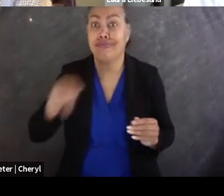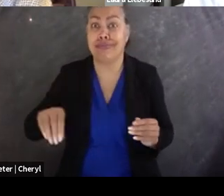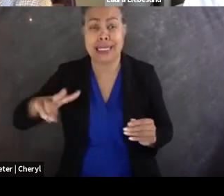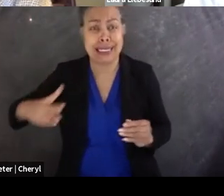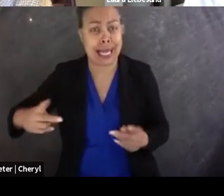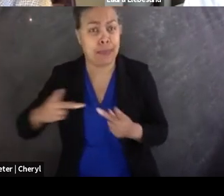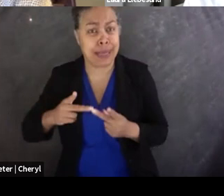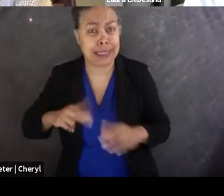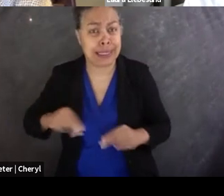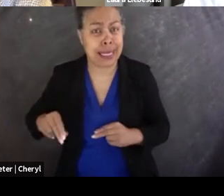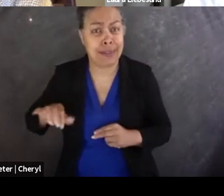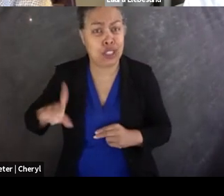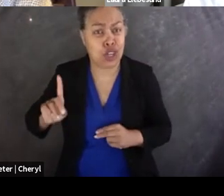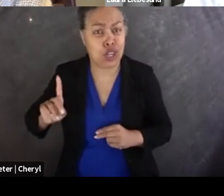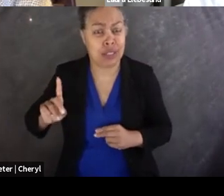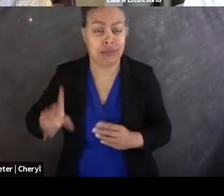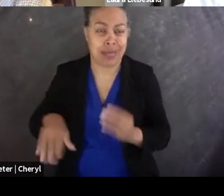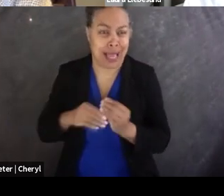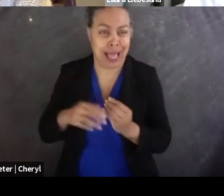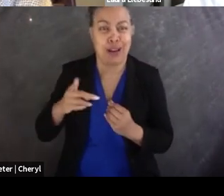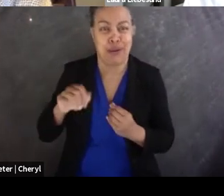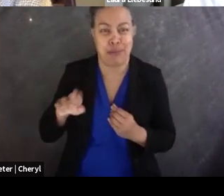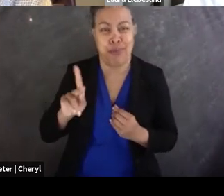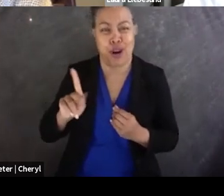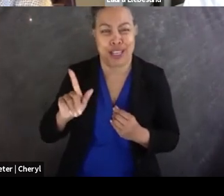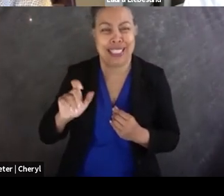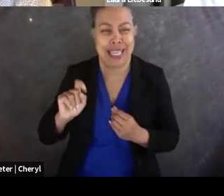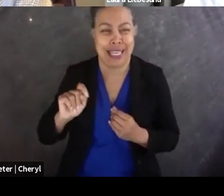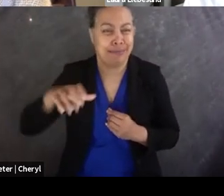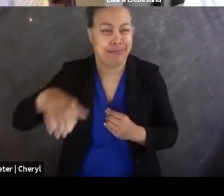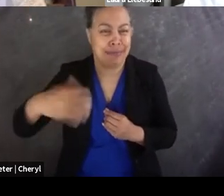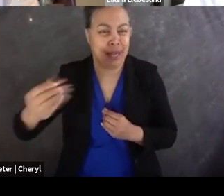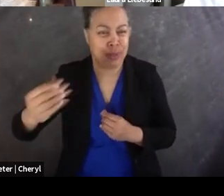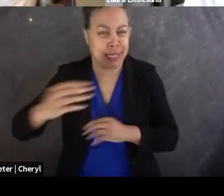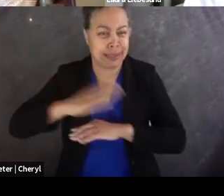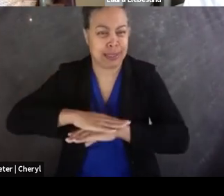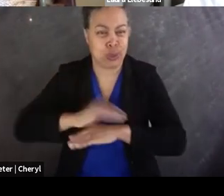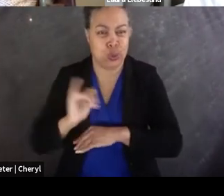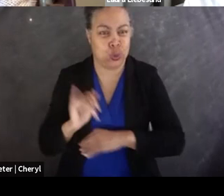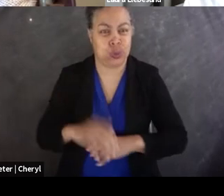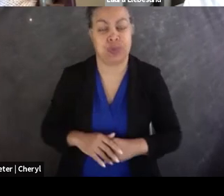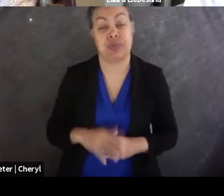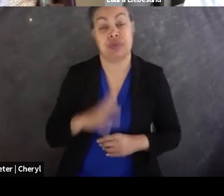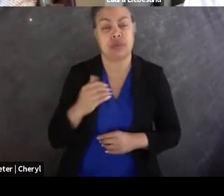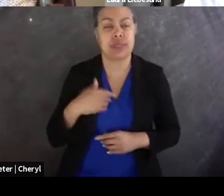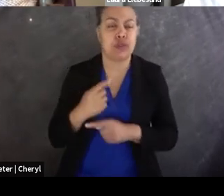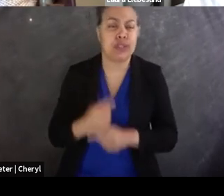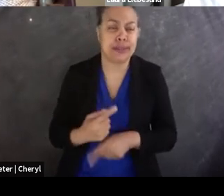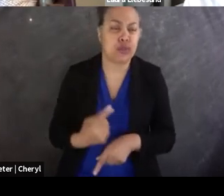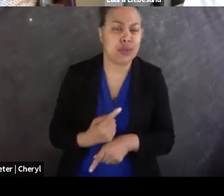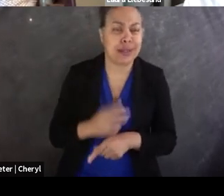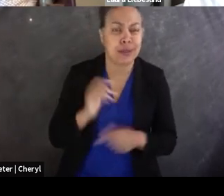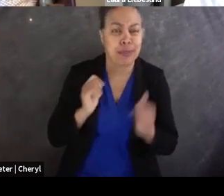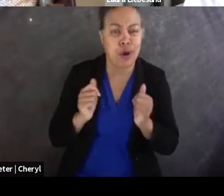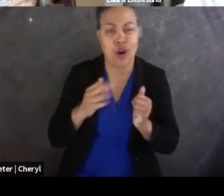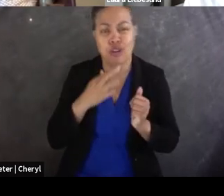And also added a parklet at a Shaw location. So we also had additional bars and restaurants opening